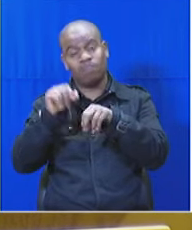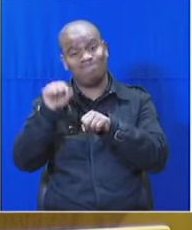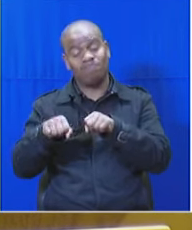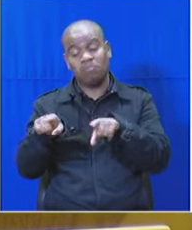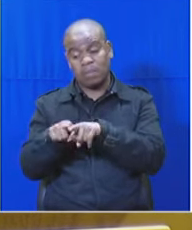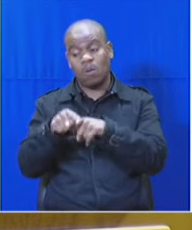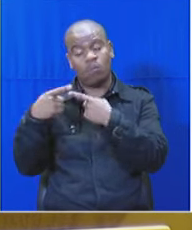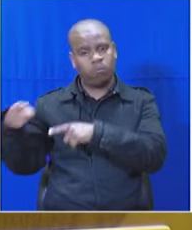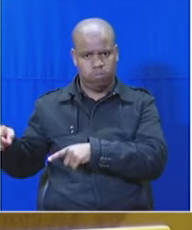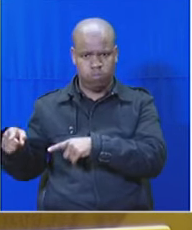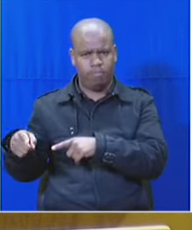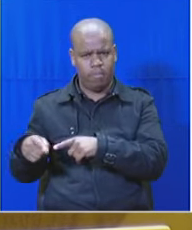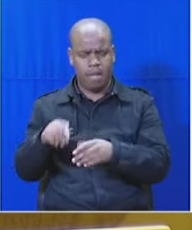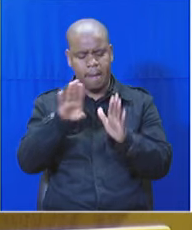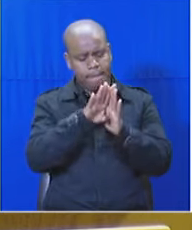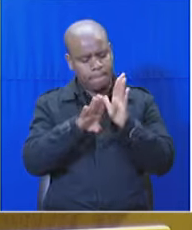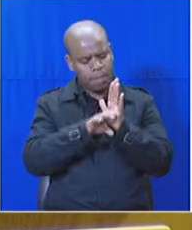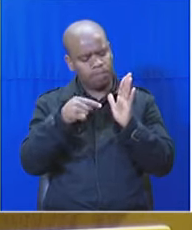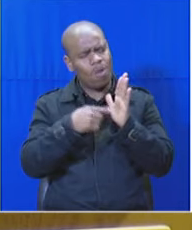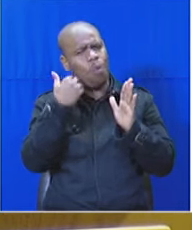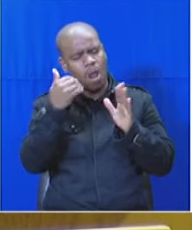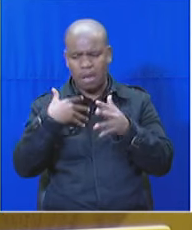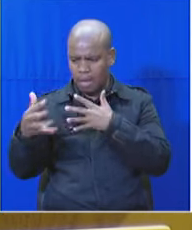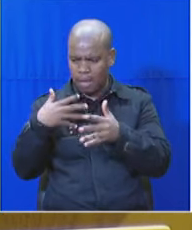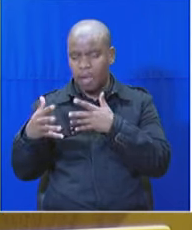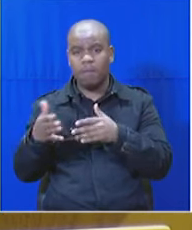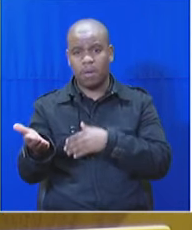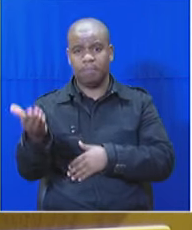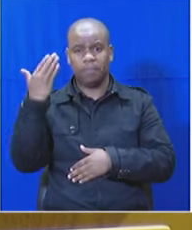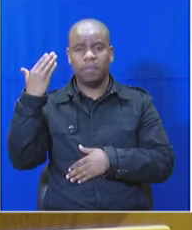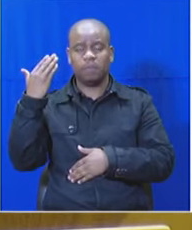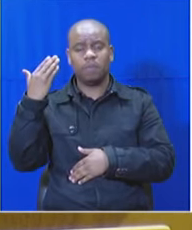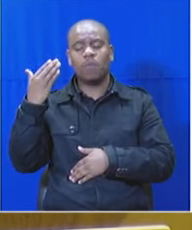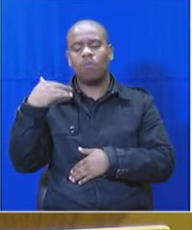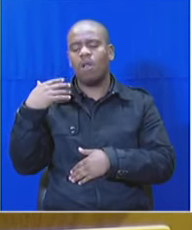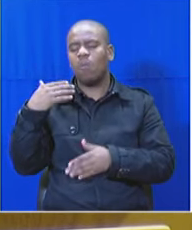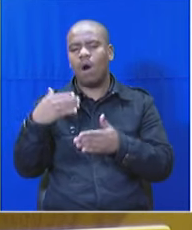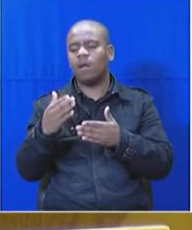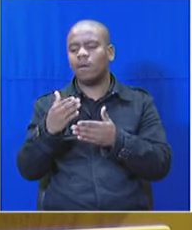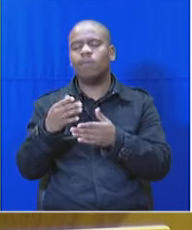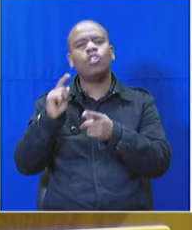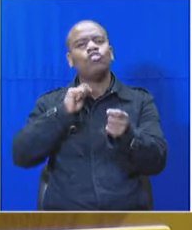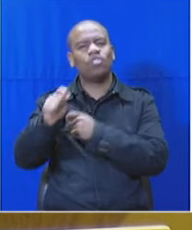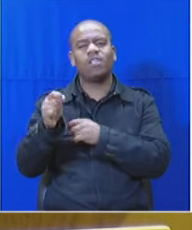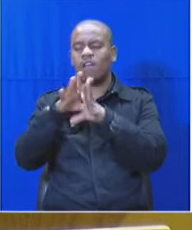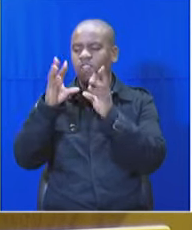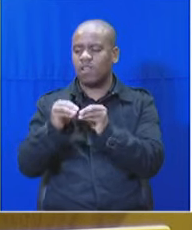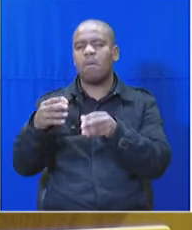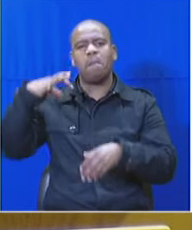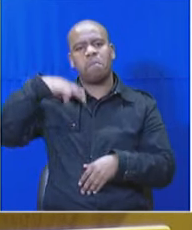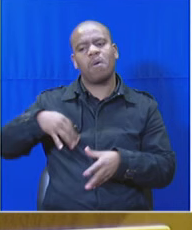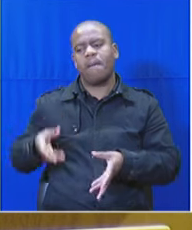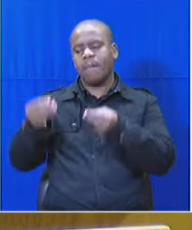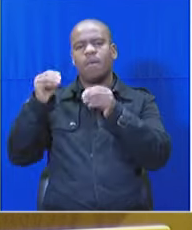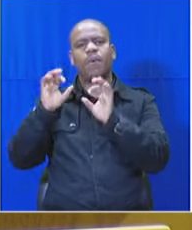The concern is that this bill threatens to reverse any gains we have made in this direction. Under its provisions, more and more land and